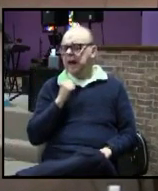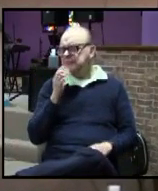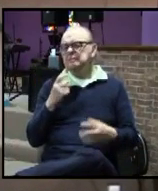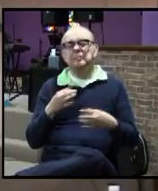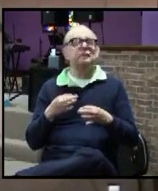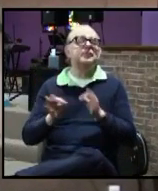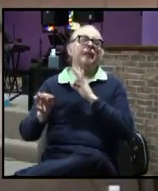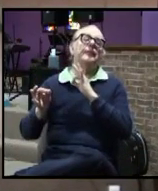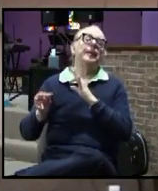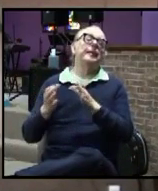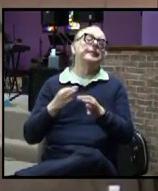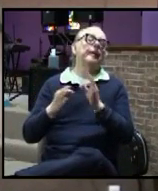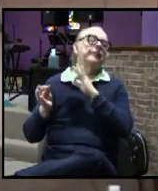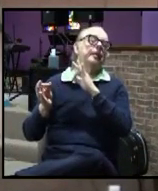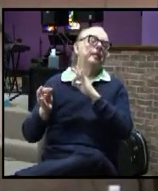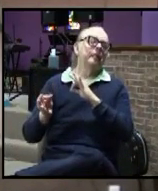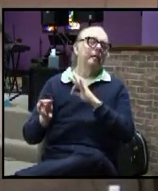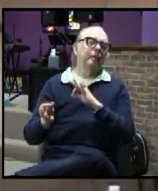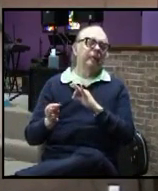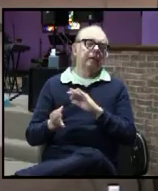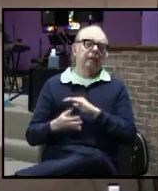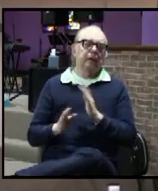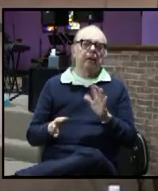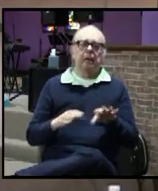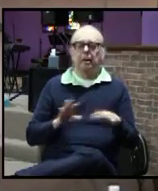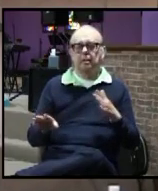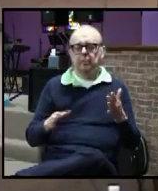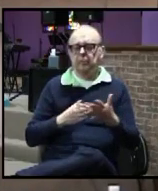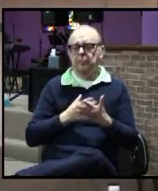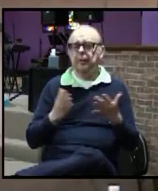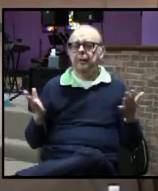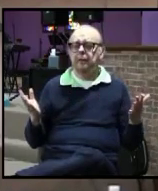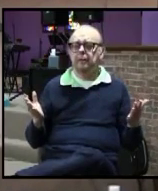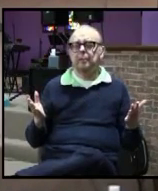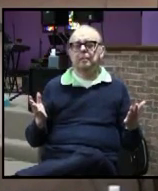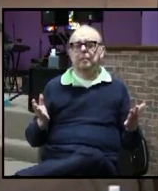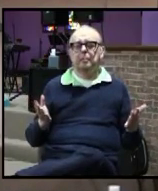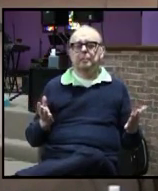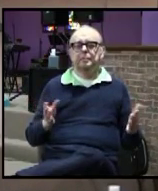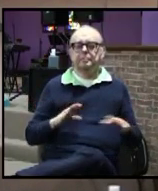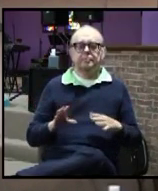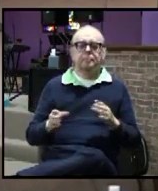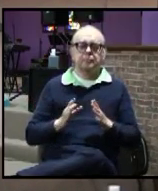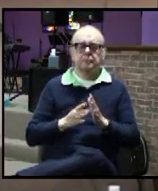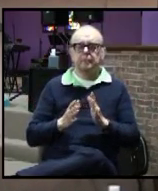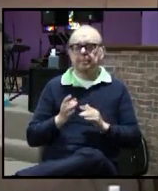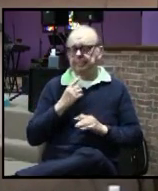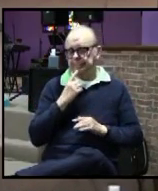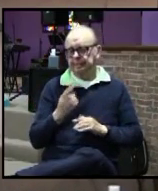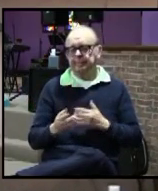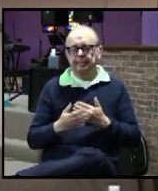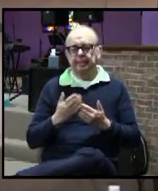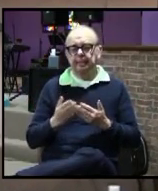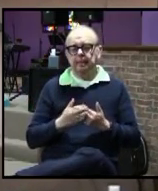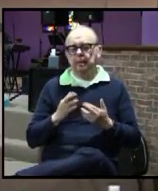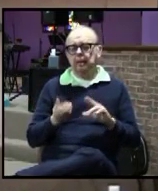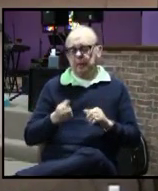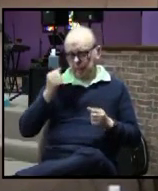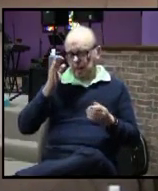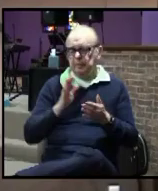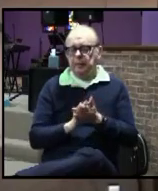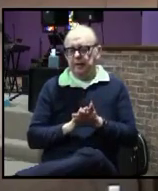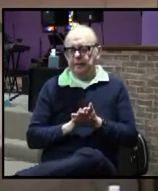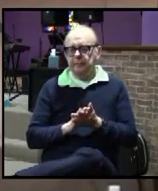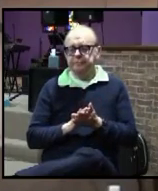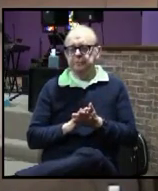And you think, well, that's not fair. See, here's the problem. We've done so much. We've done so much. And Jesus has said it's so simple. If you